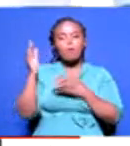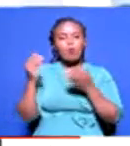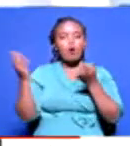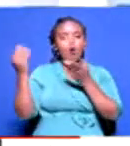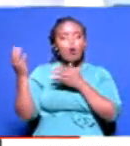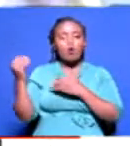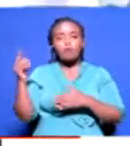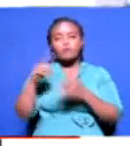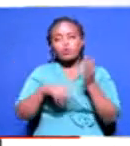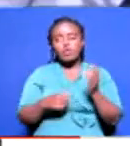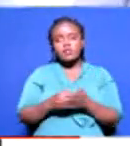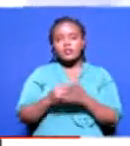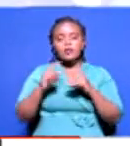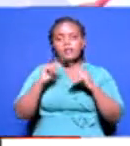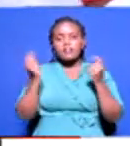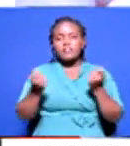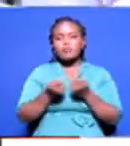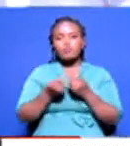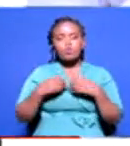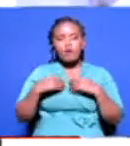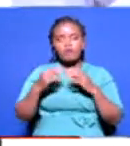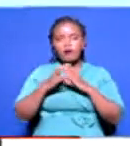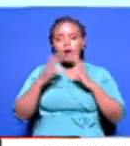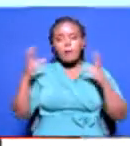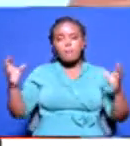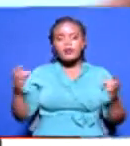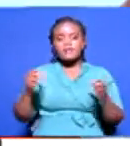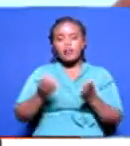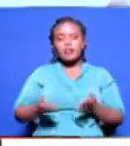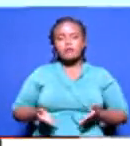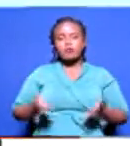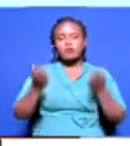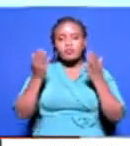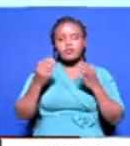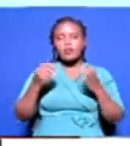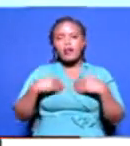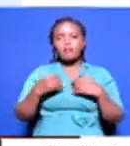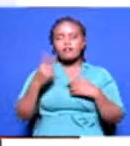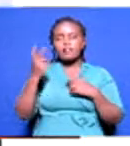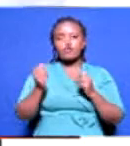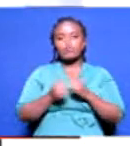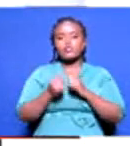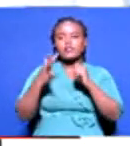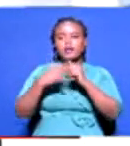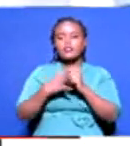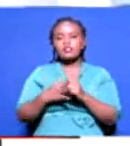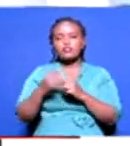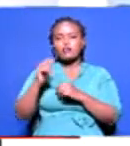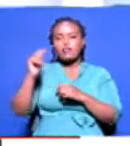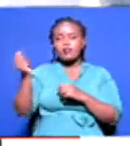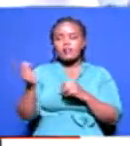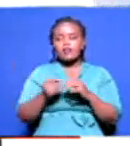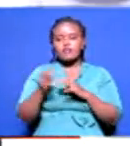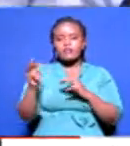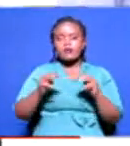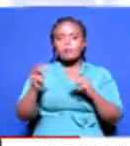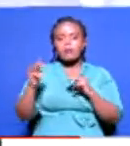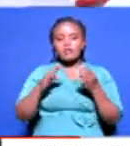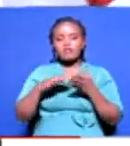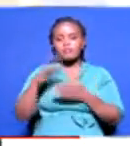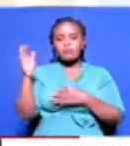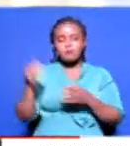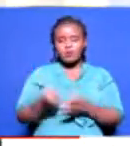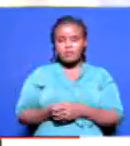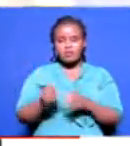NOC hopes that the team will make a major improvement from the last club games in Gold Coast in 2018, where Kenya managed 17 medals. The launch of the 100 days,